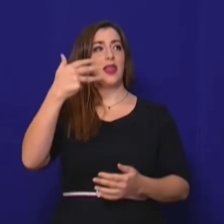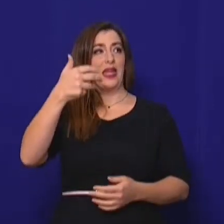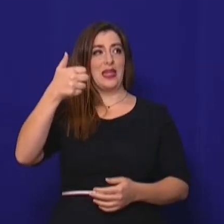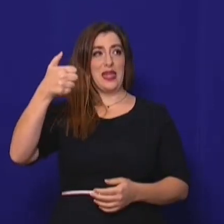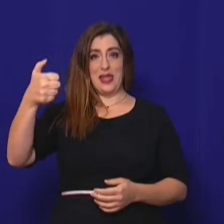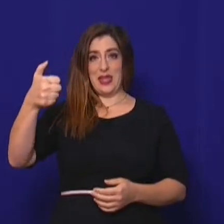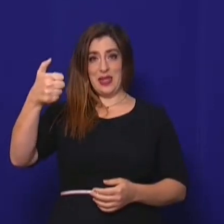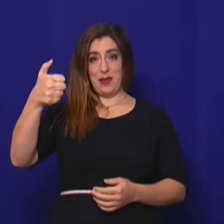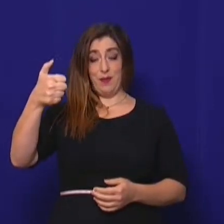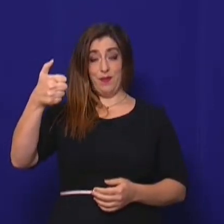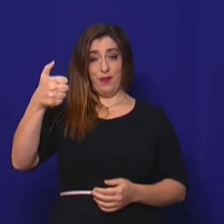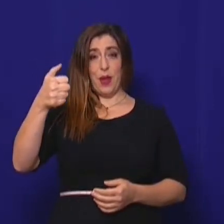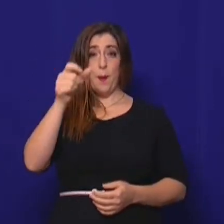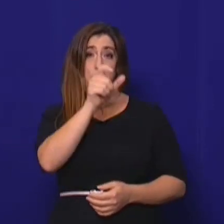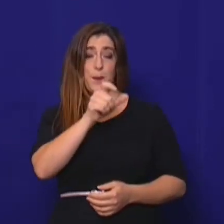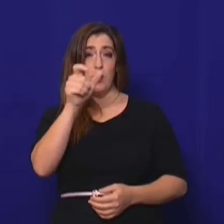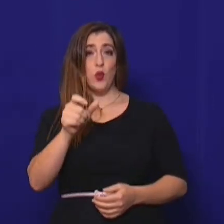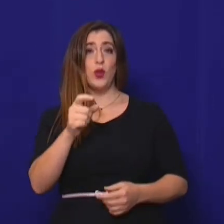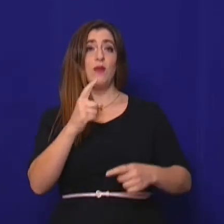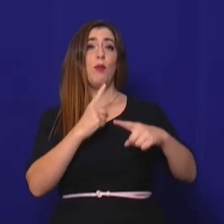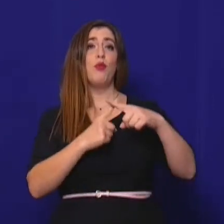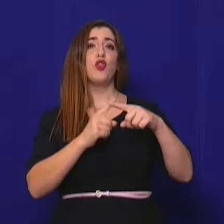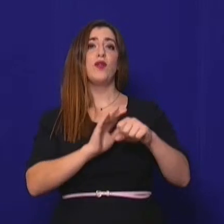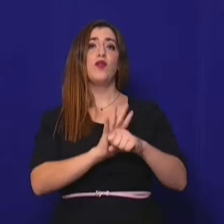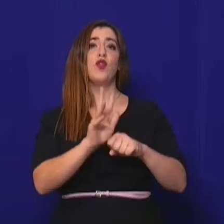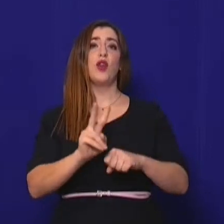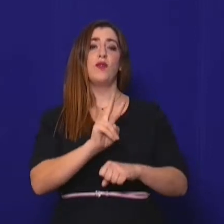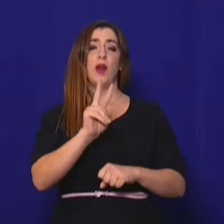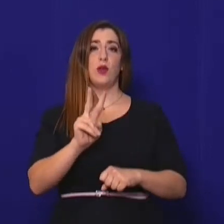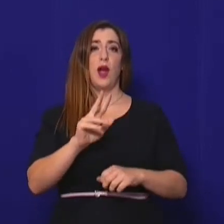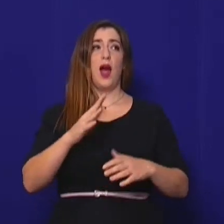huwa pożittiv. Bekk it-total ta' każijiet huwa ta'